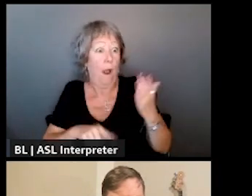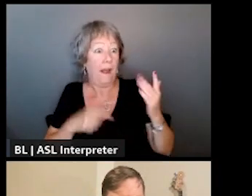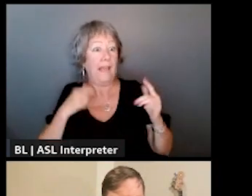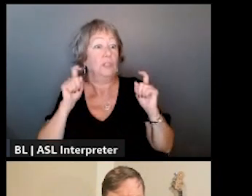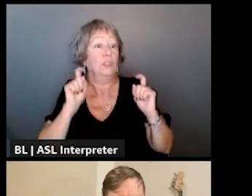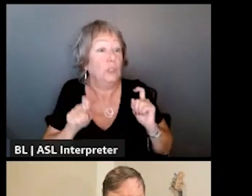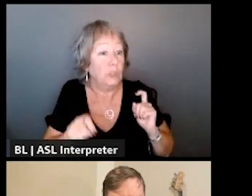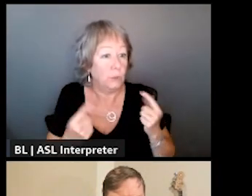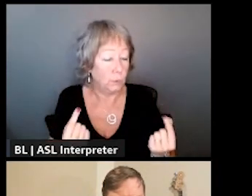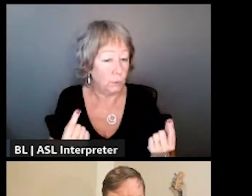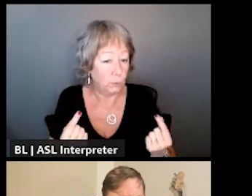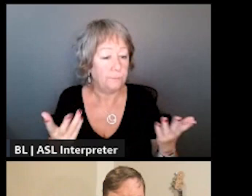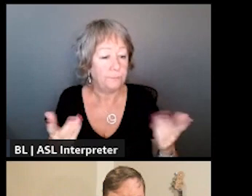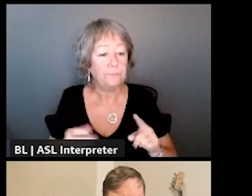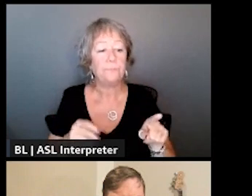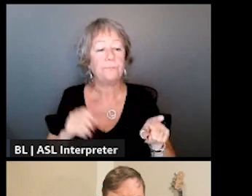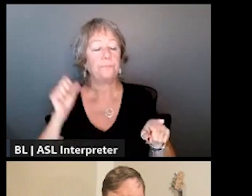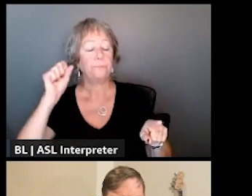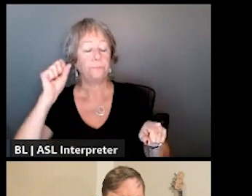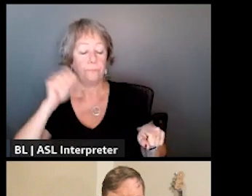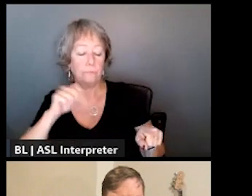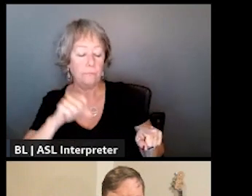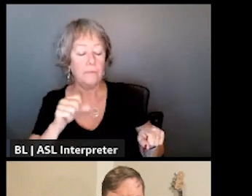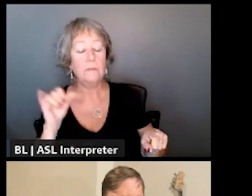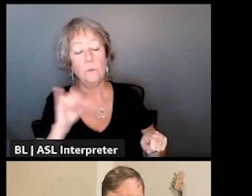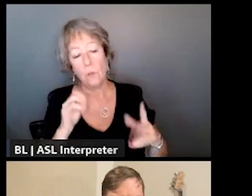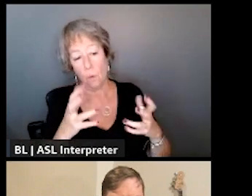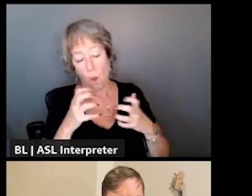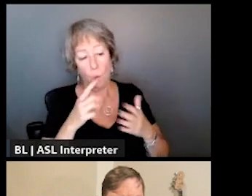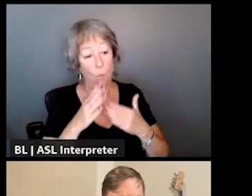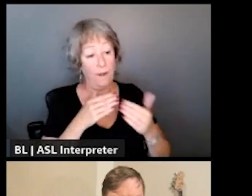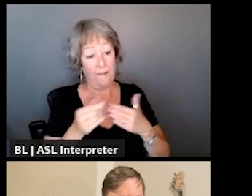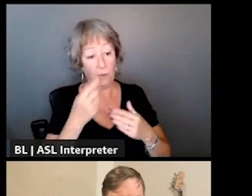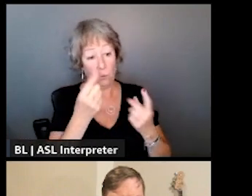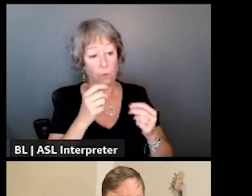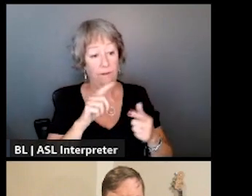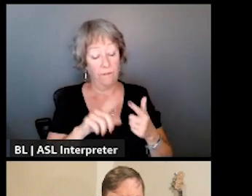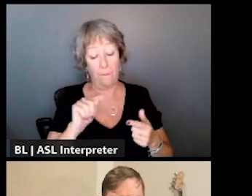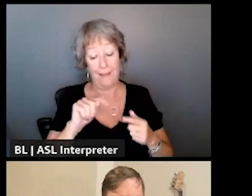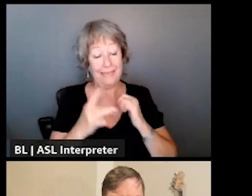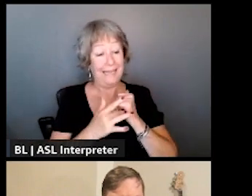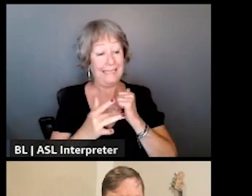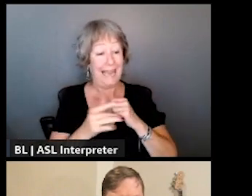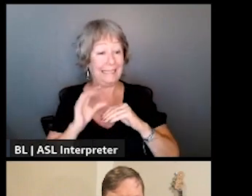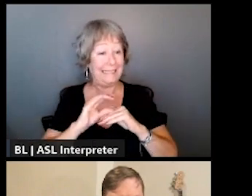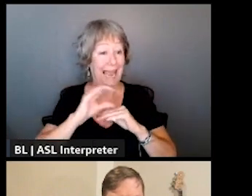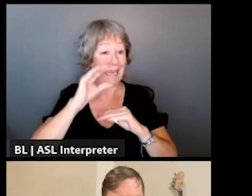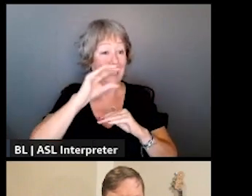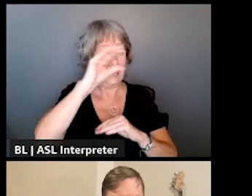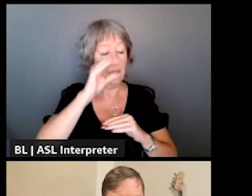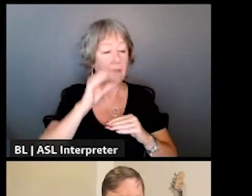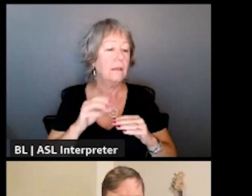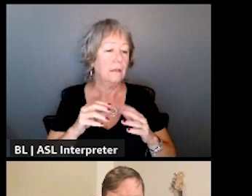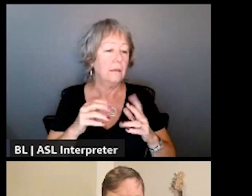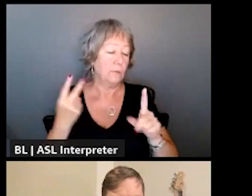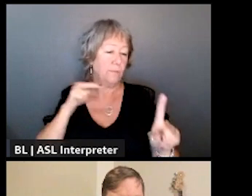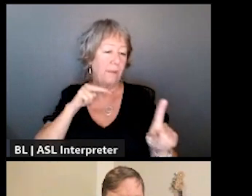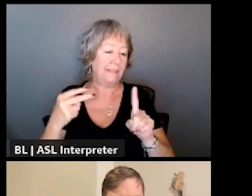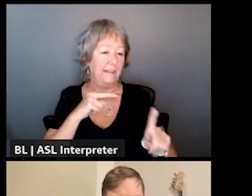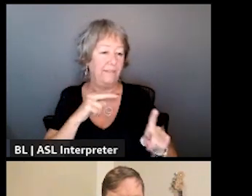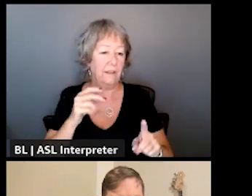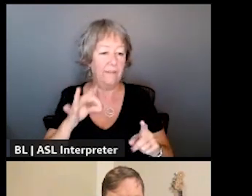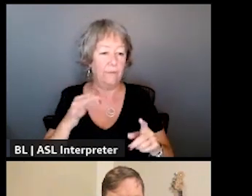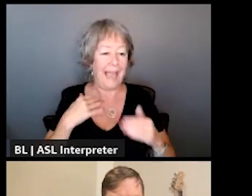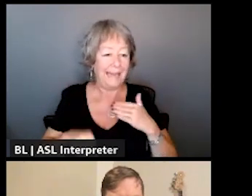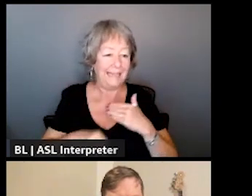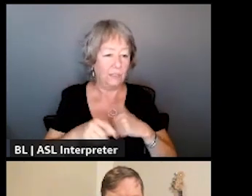and I want to put that in too. So whatever you're doing from a tech stack perspective, actually something I forgot to show and we have additional time is